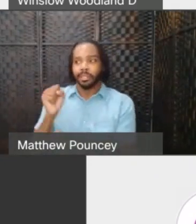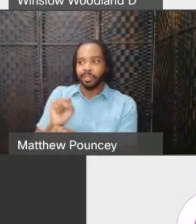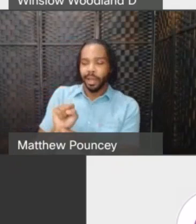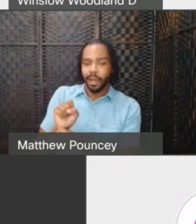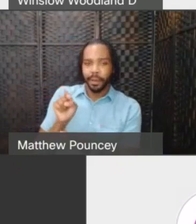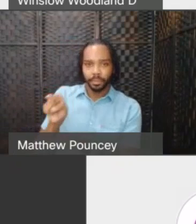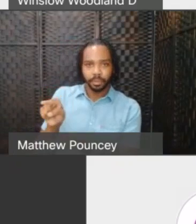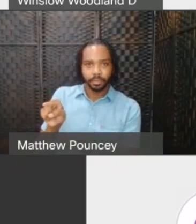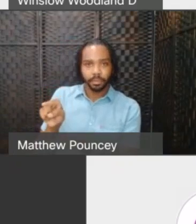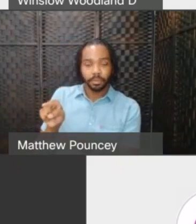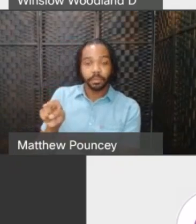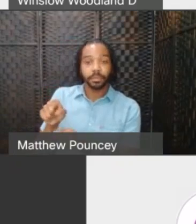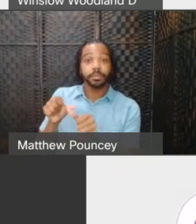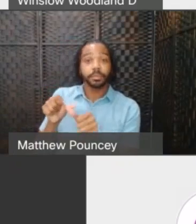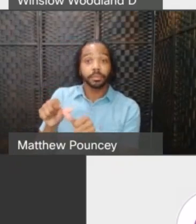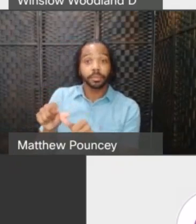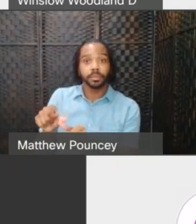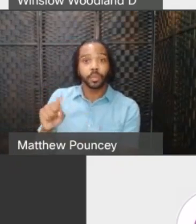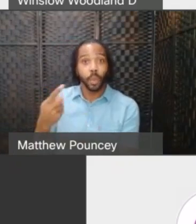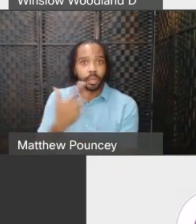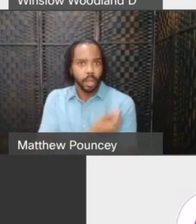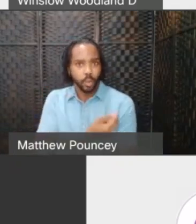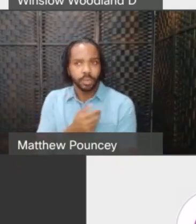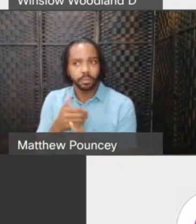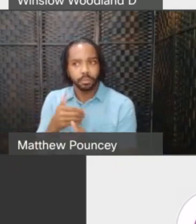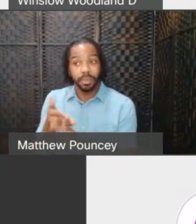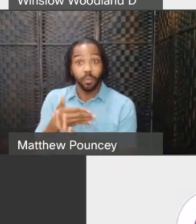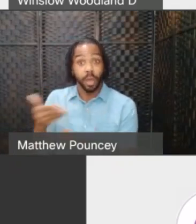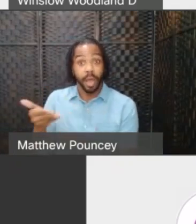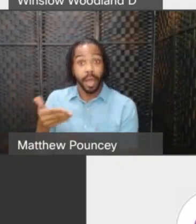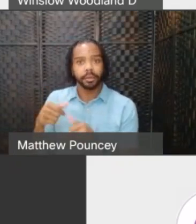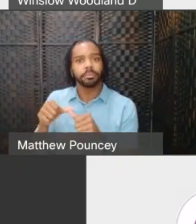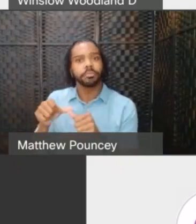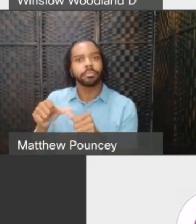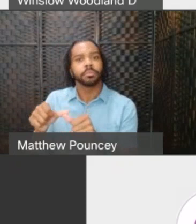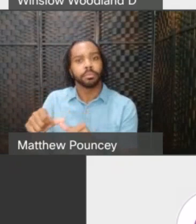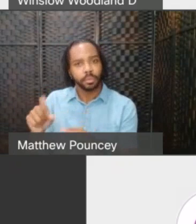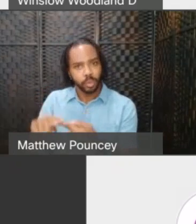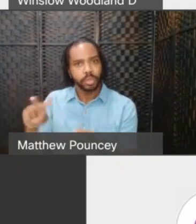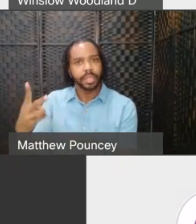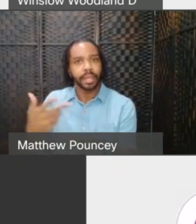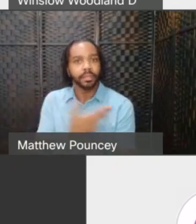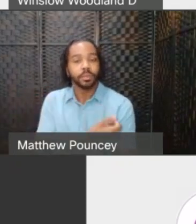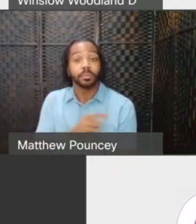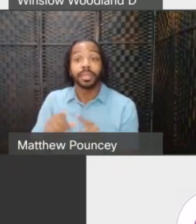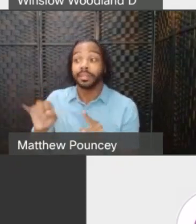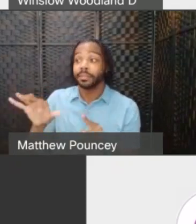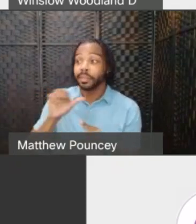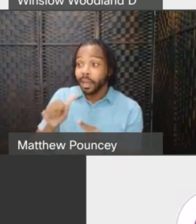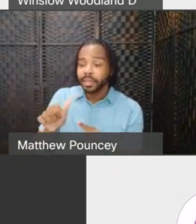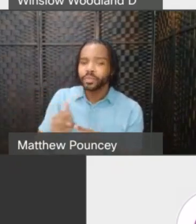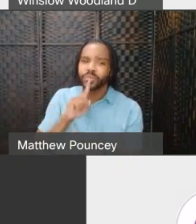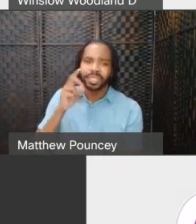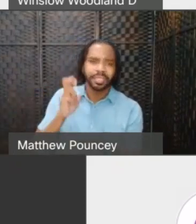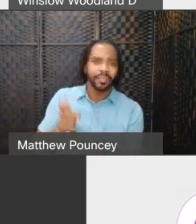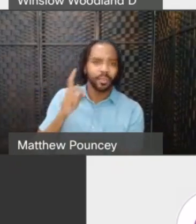would be to get the Johnson 1 dose before hire, and they would be good to go. But if not, it is really difficult to